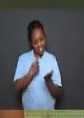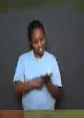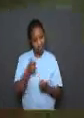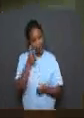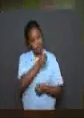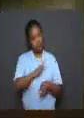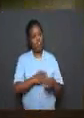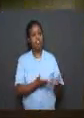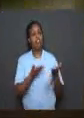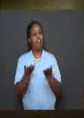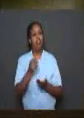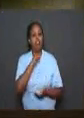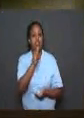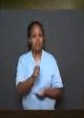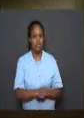them.